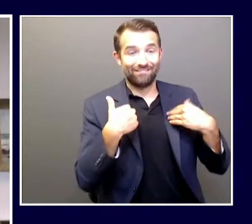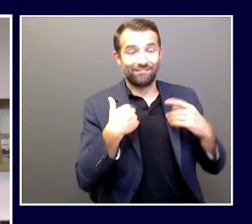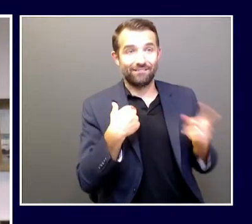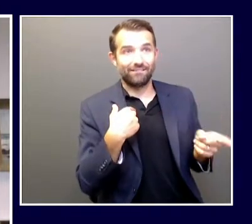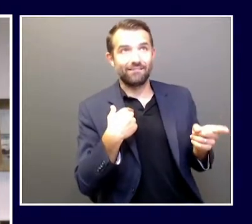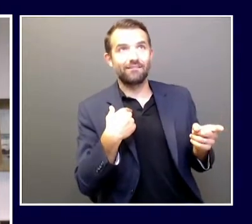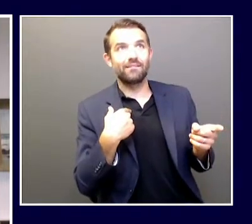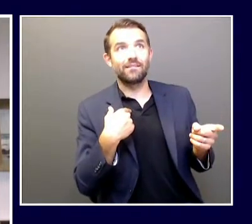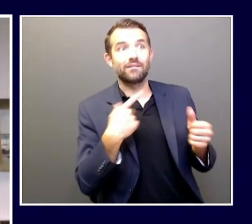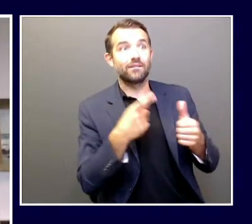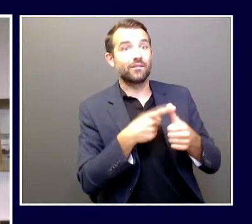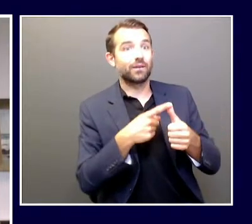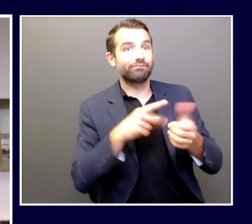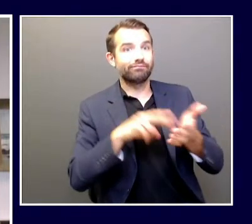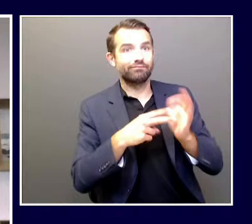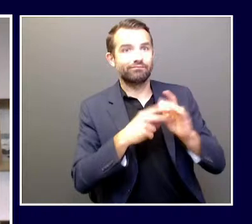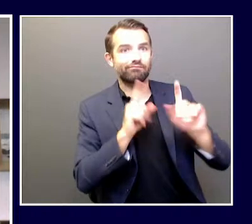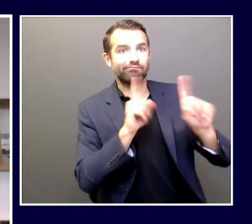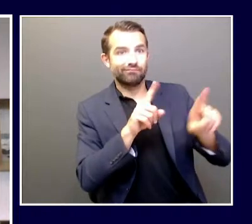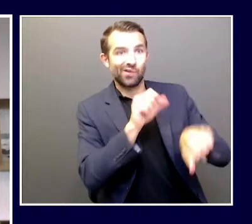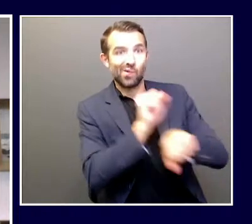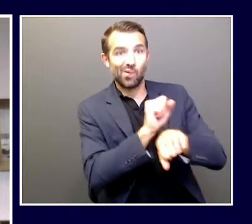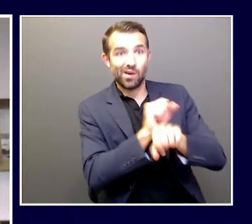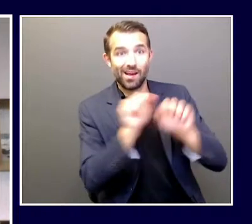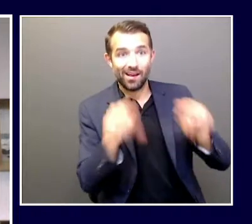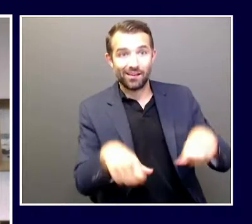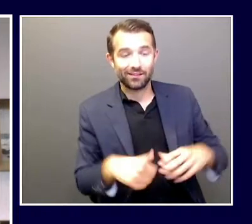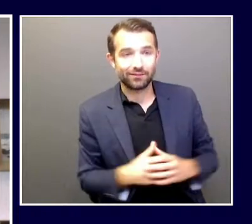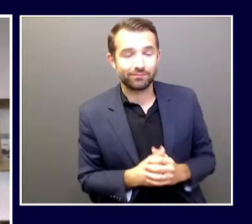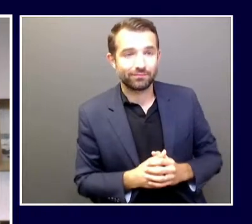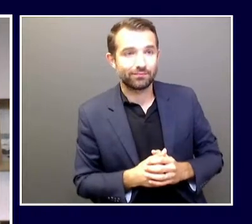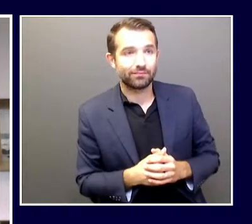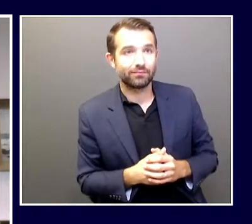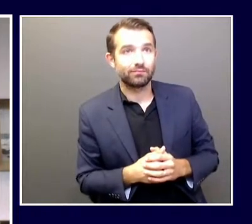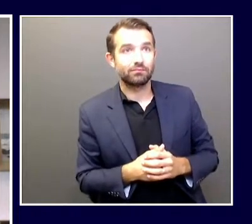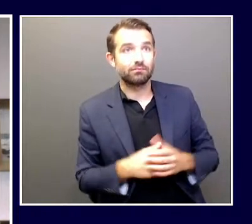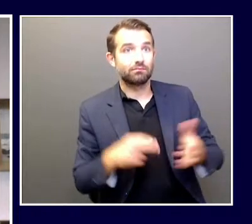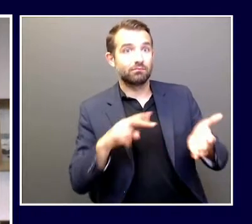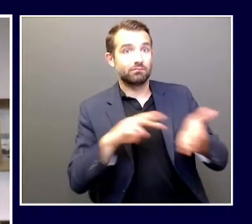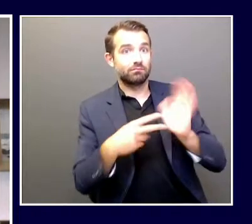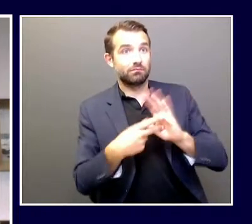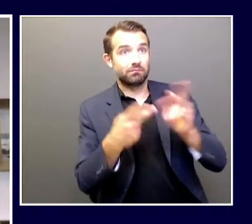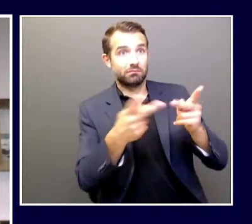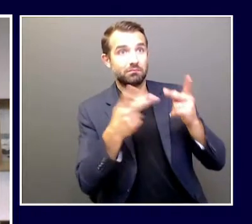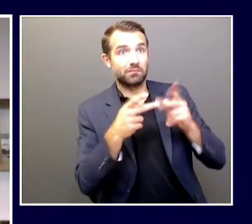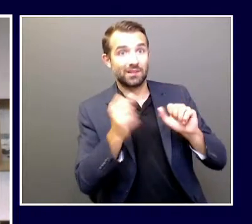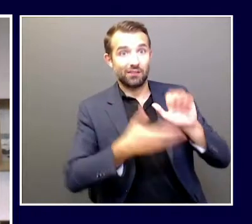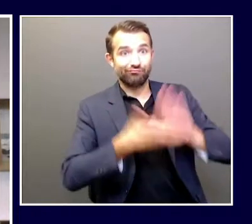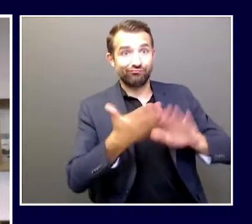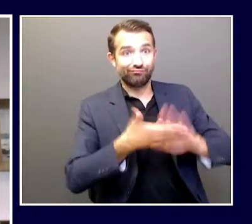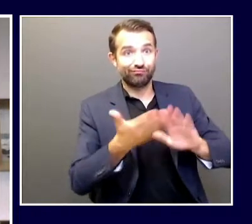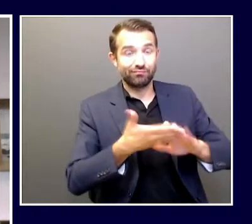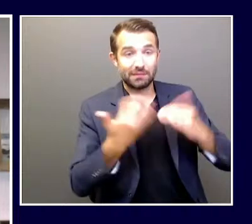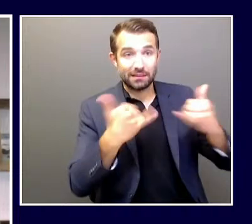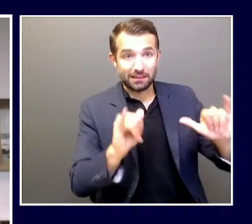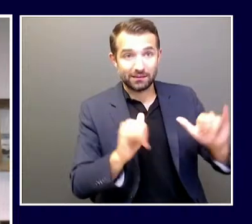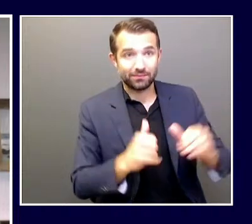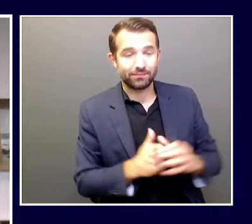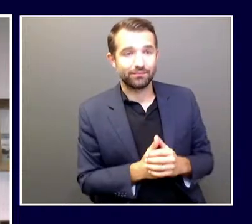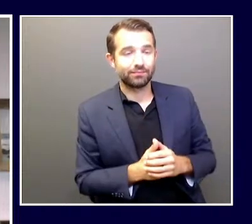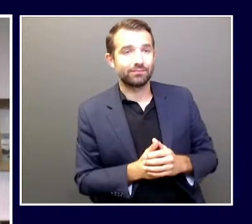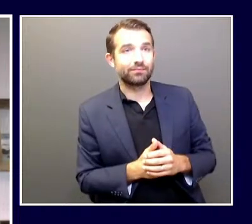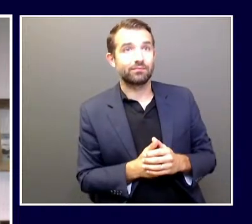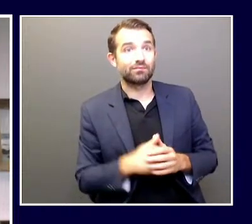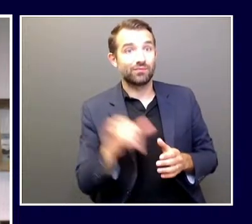to be out with quarantine, which means that the facility can continue to provide care. But I also believe that by doing so, we can reduce the